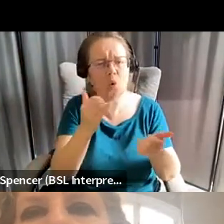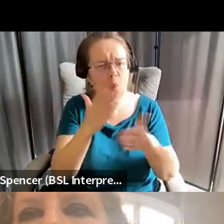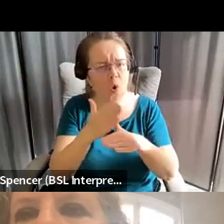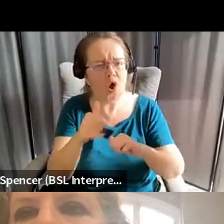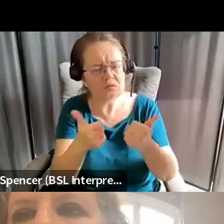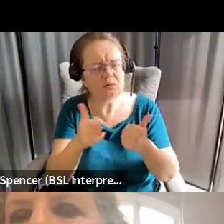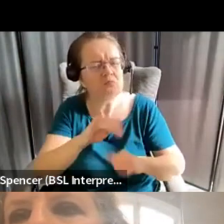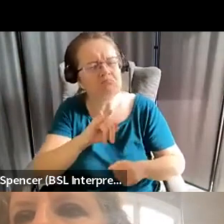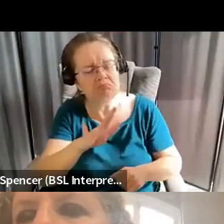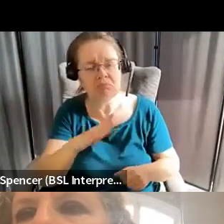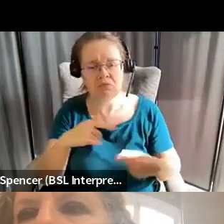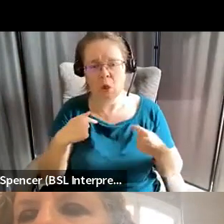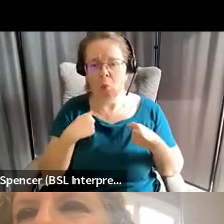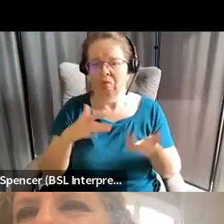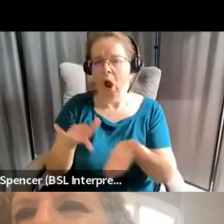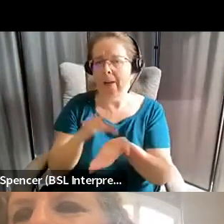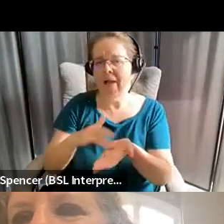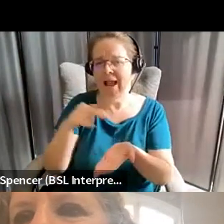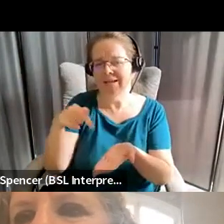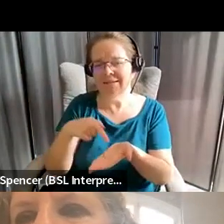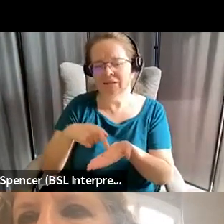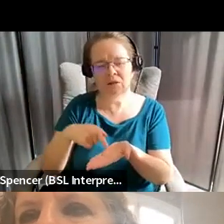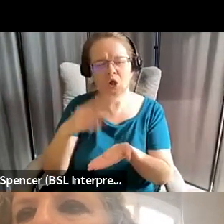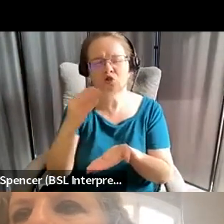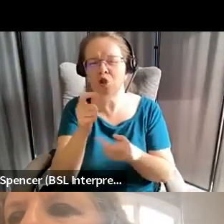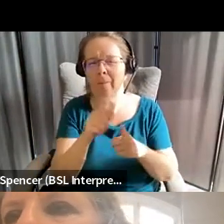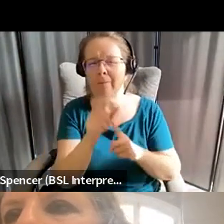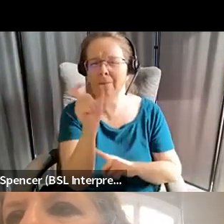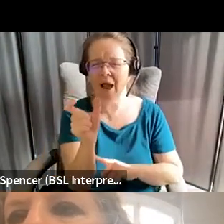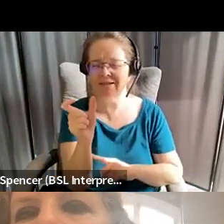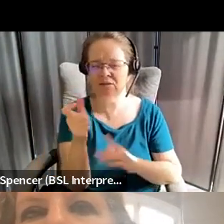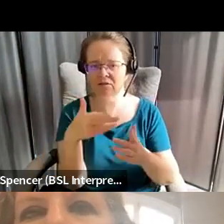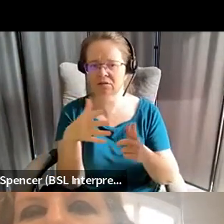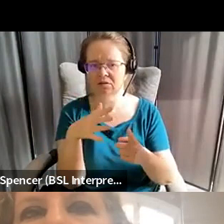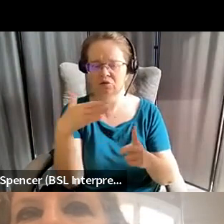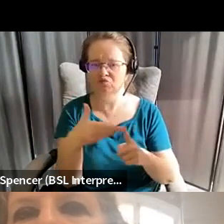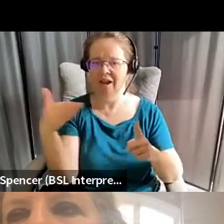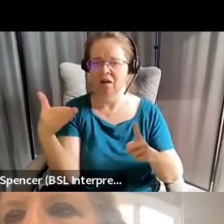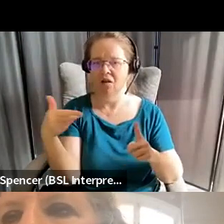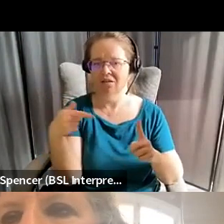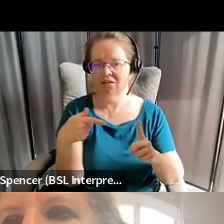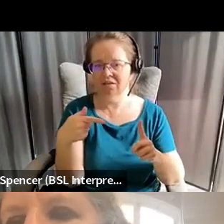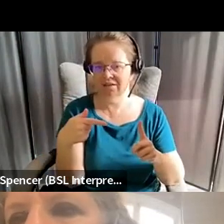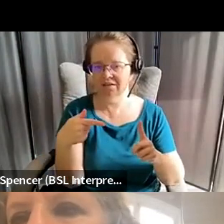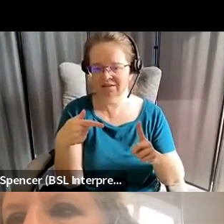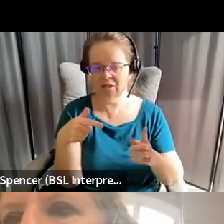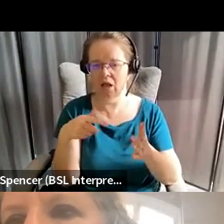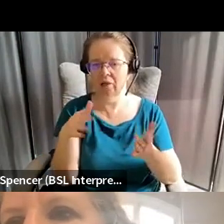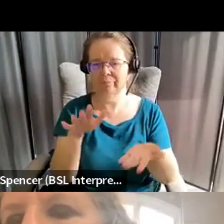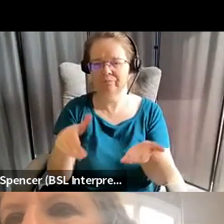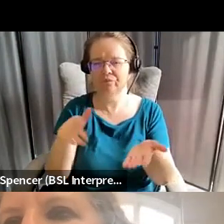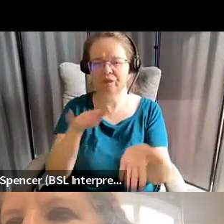is with my iPad, because some passwords will recognize my Touch ID.